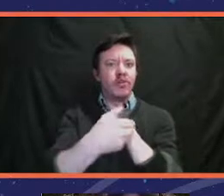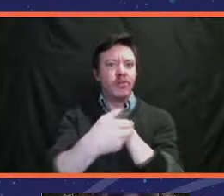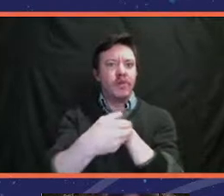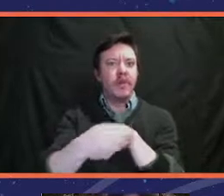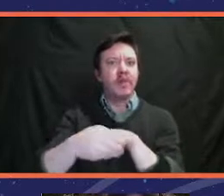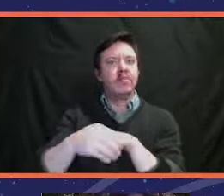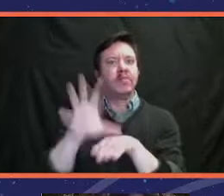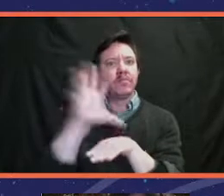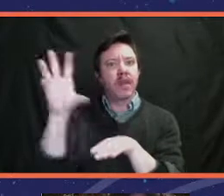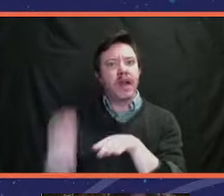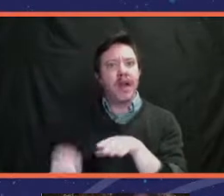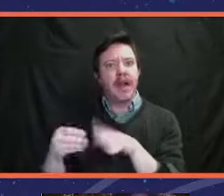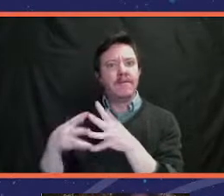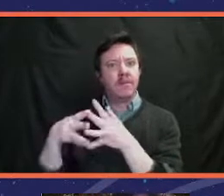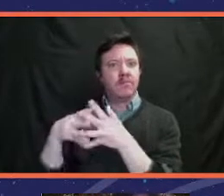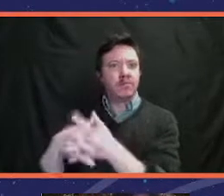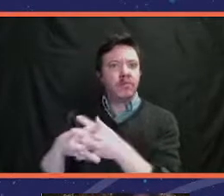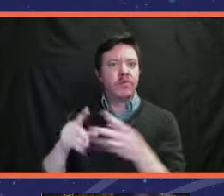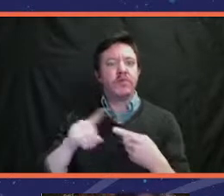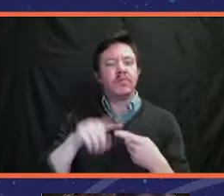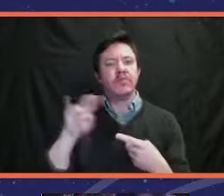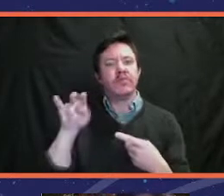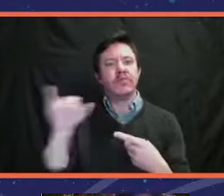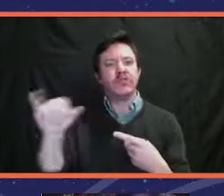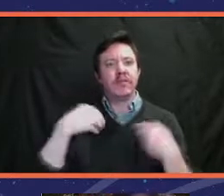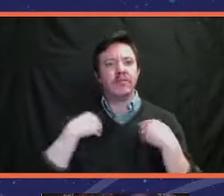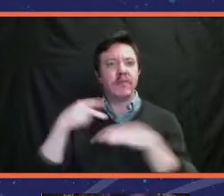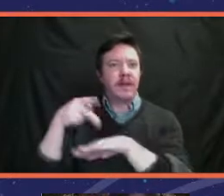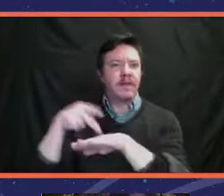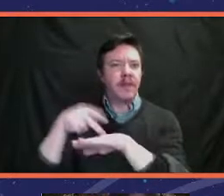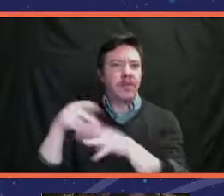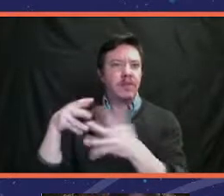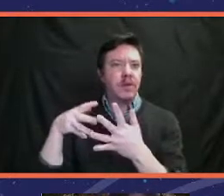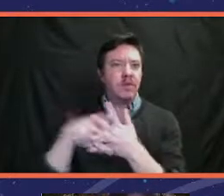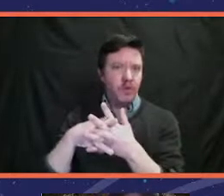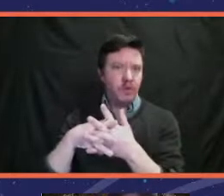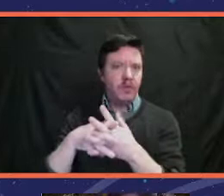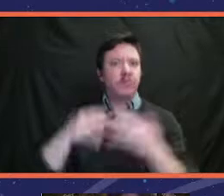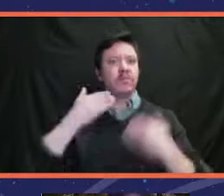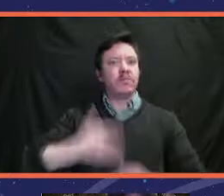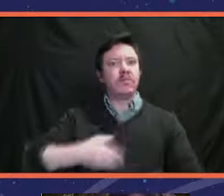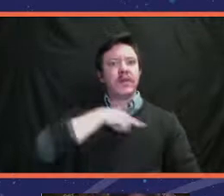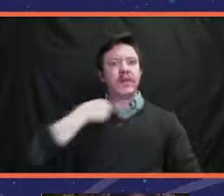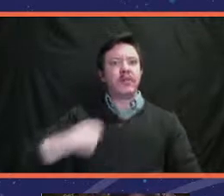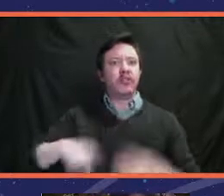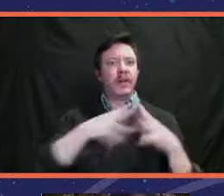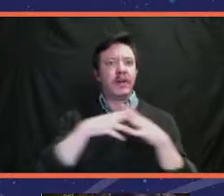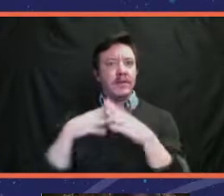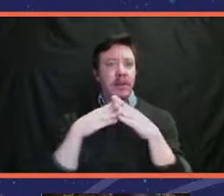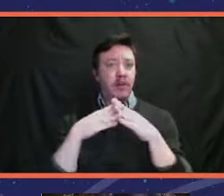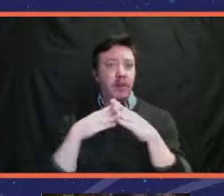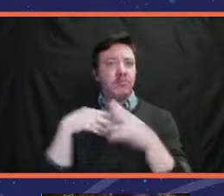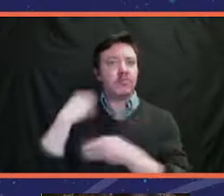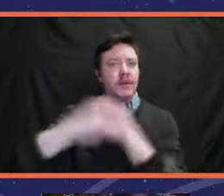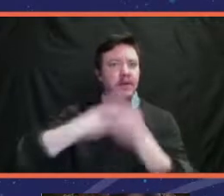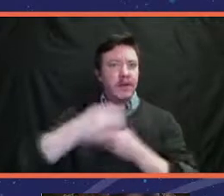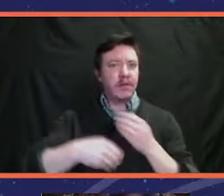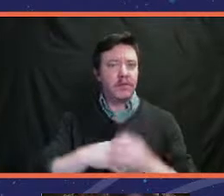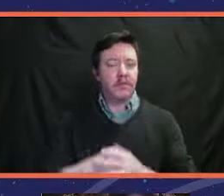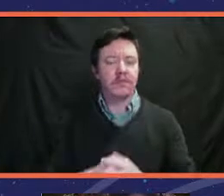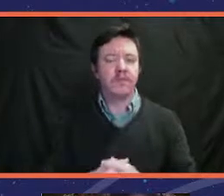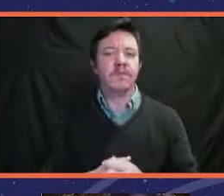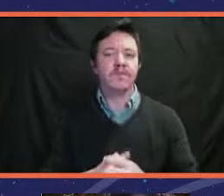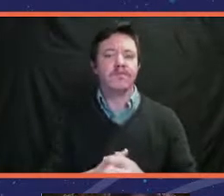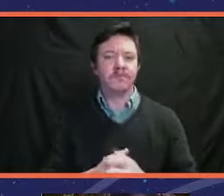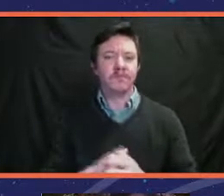roots, and we had, you know, and I'm of Chinese American descent, and I, you know, we talked a